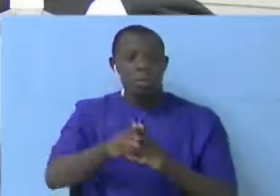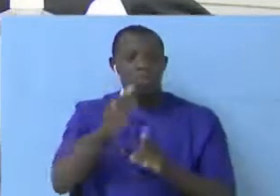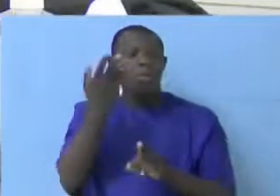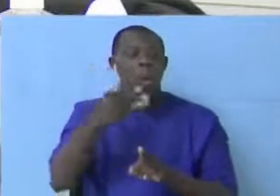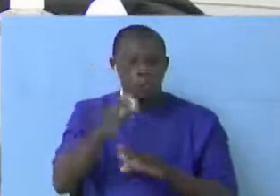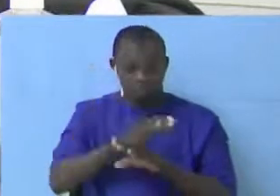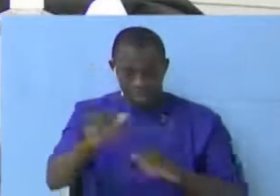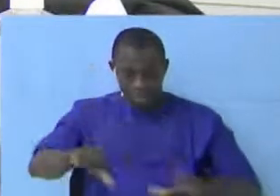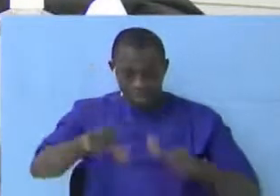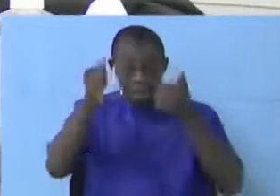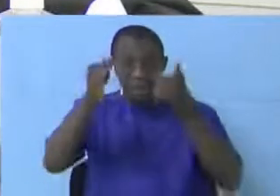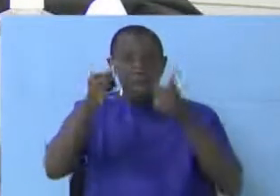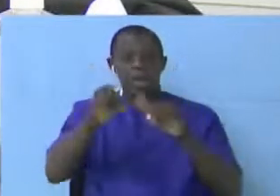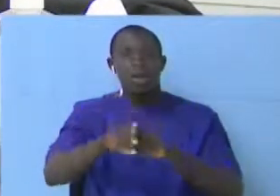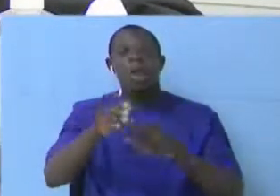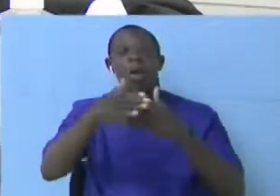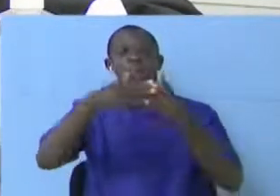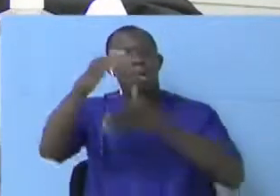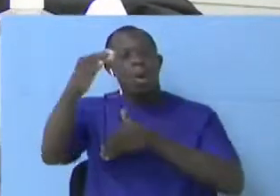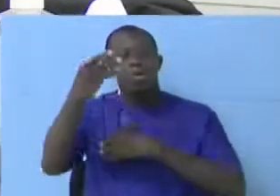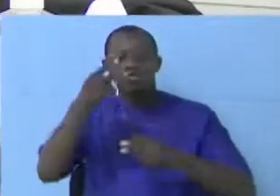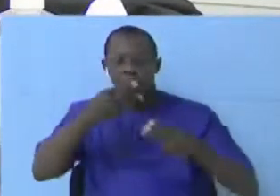Because a lot of stories has been told. And